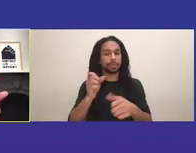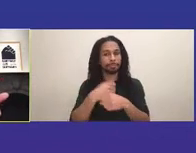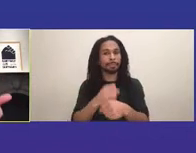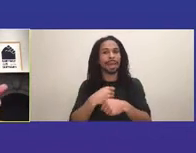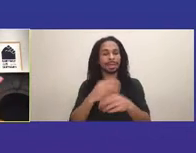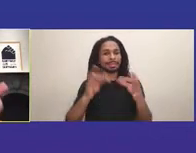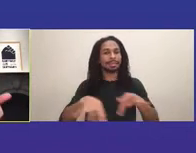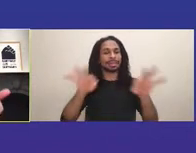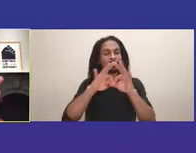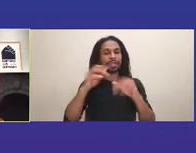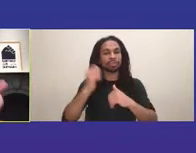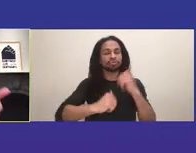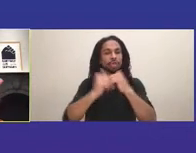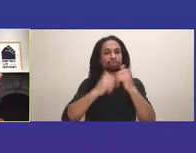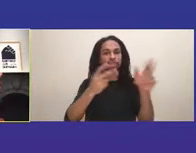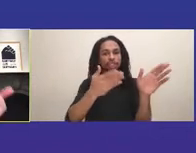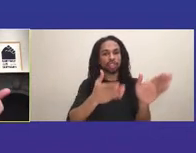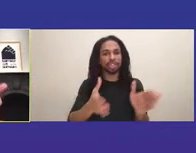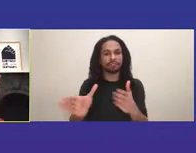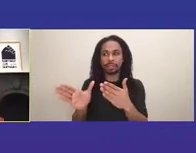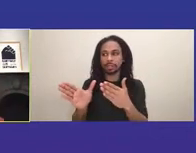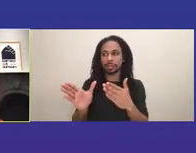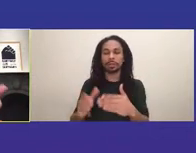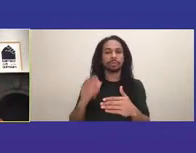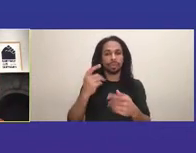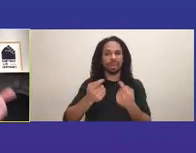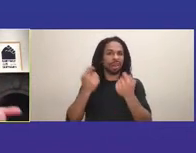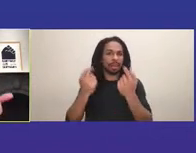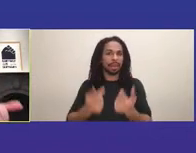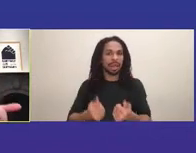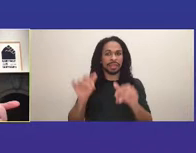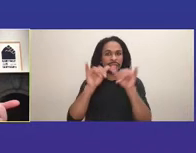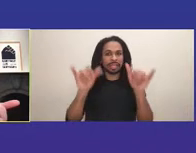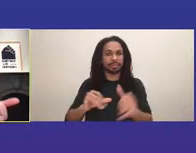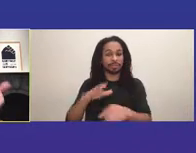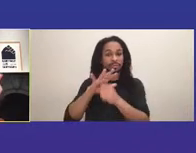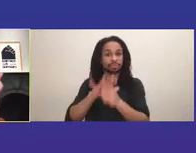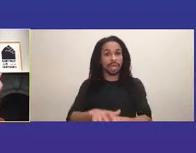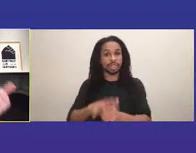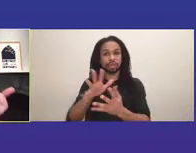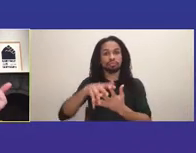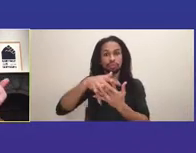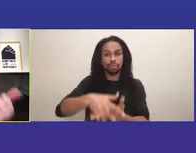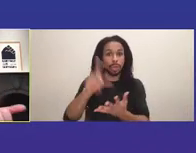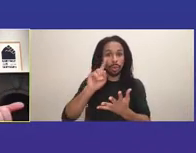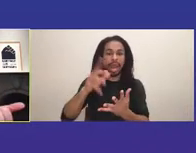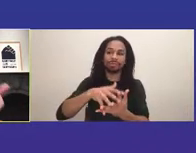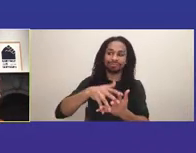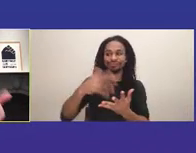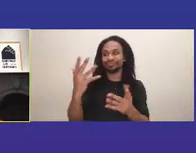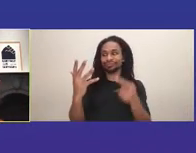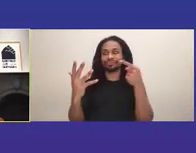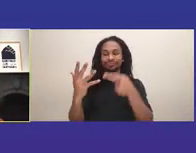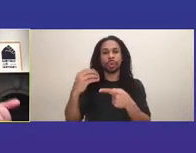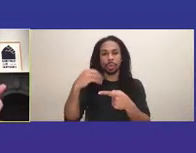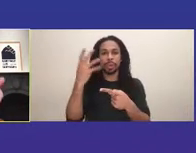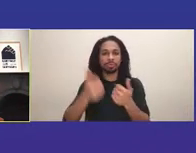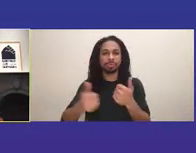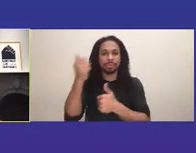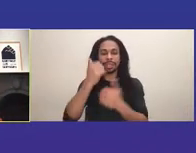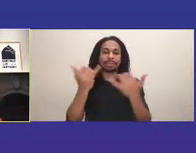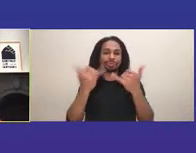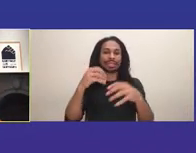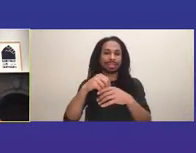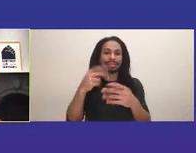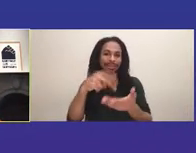significant structural shifts that eliminate the systems of oppression rooted in white supremacy that are present in dance and across